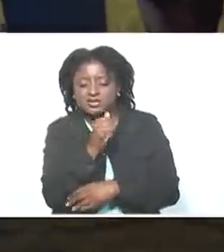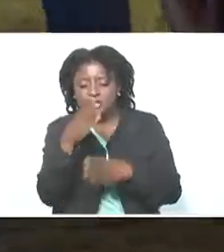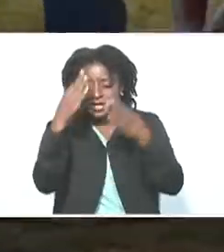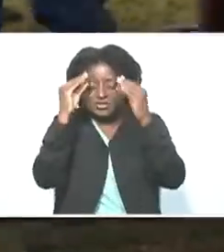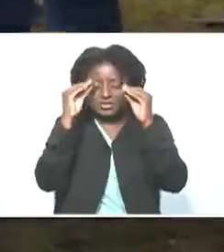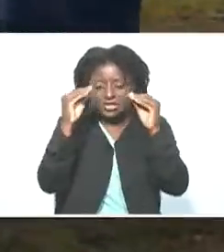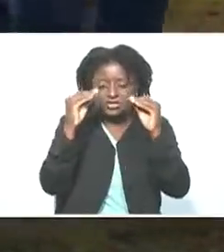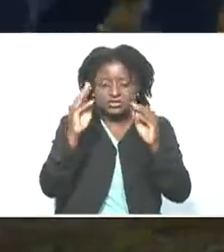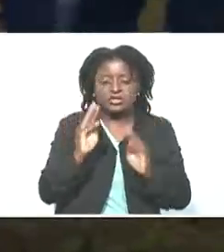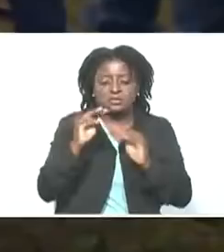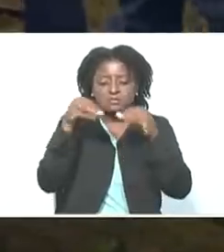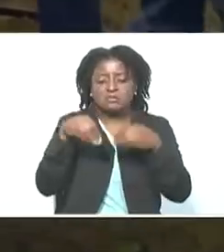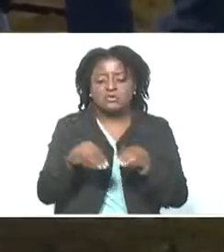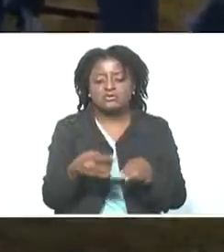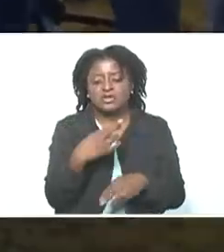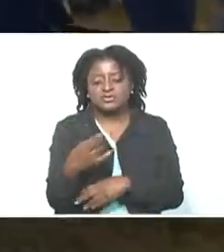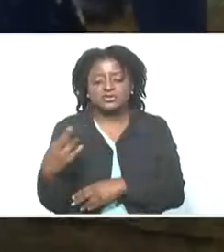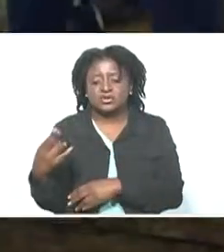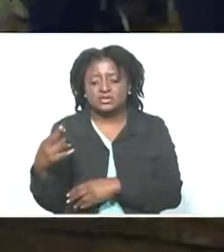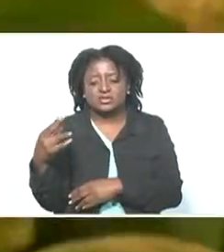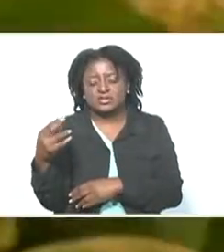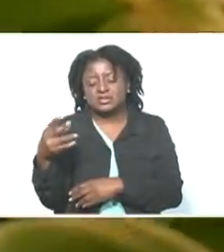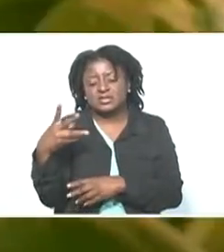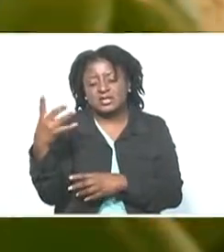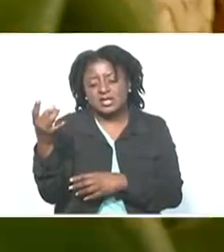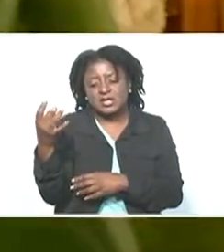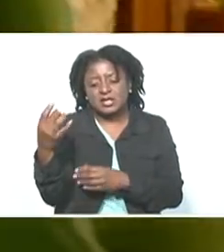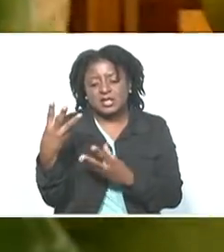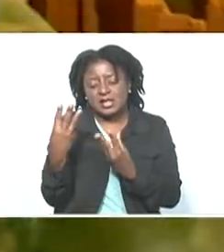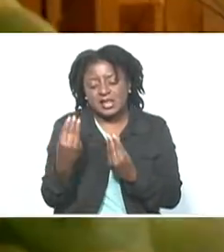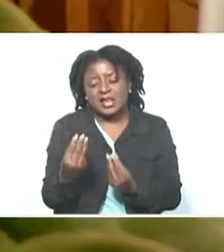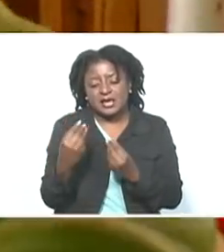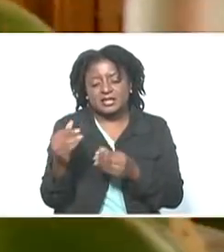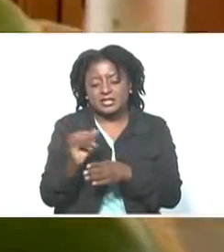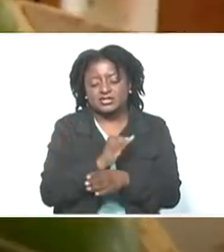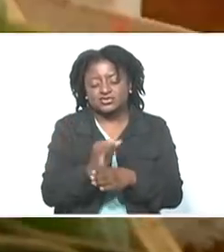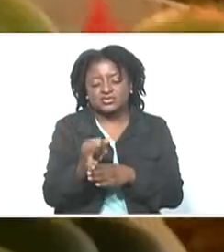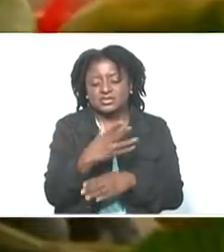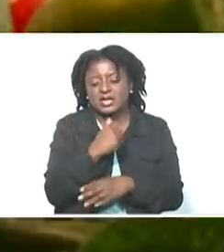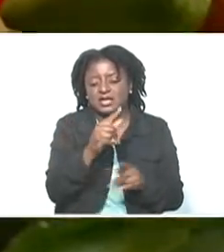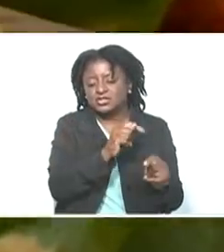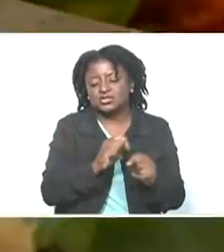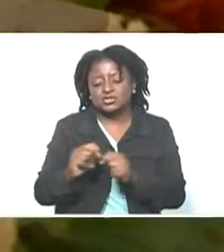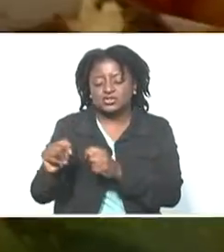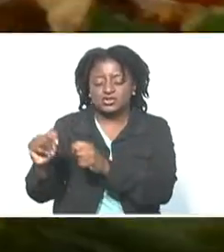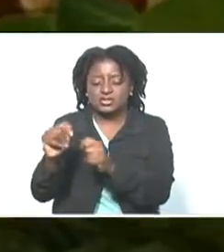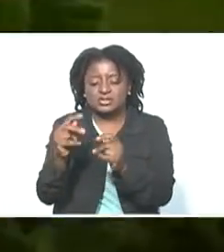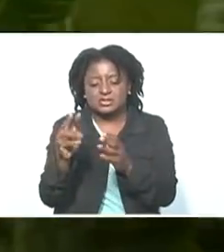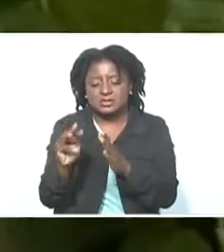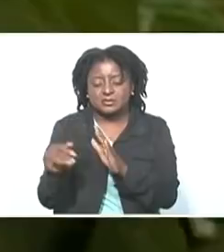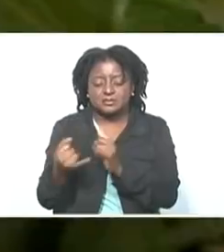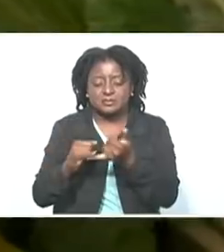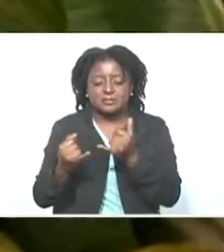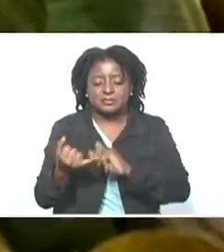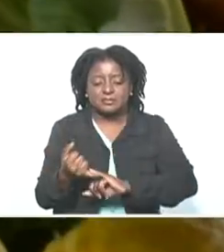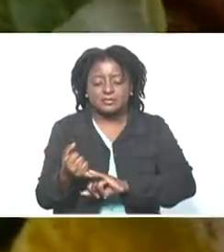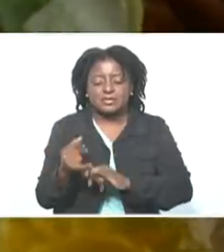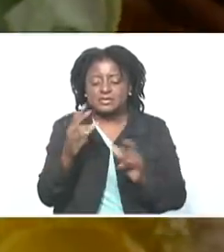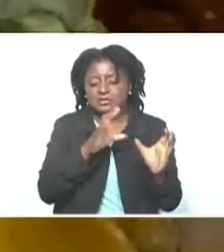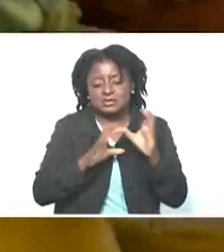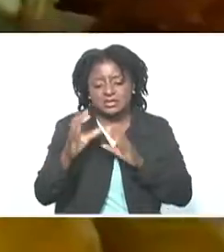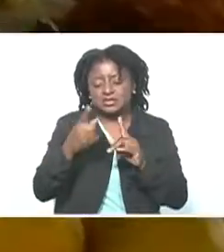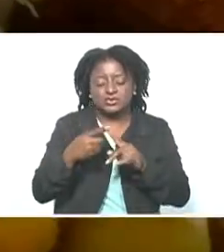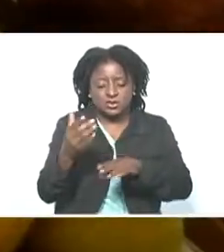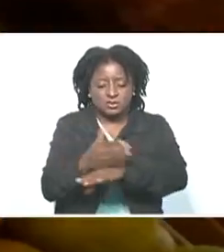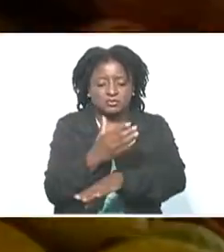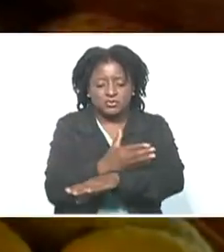marine resources, light industries, and tourism. The ultimate goal is to seek to improve the financial viability of farms and